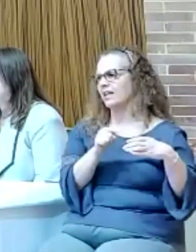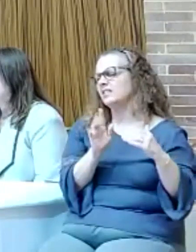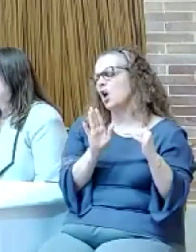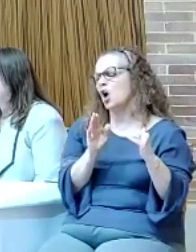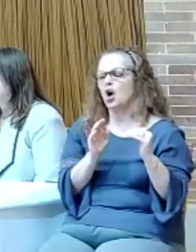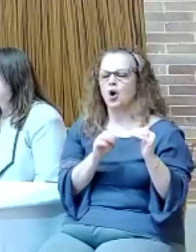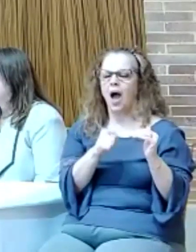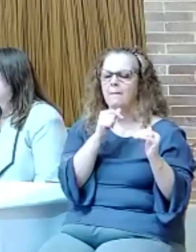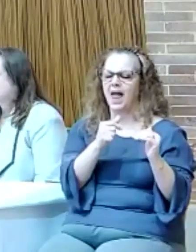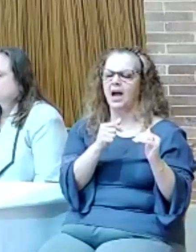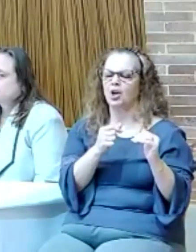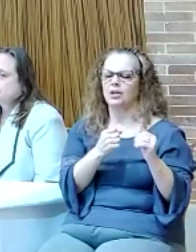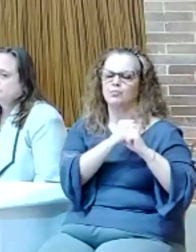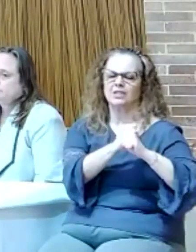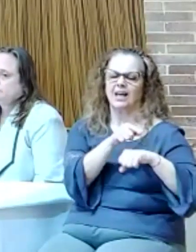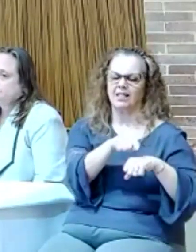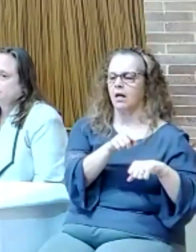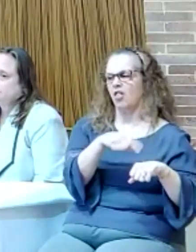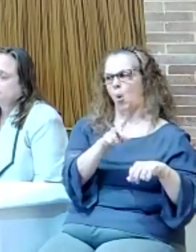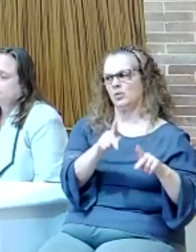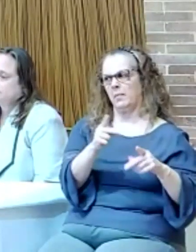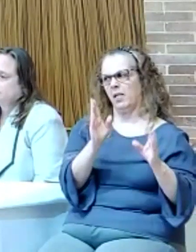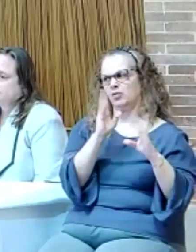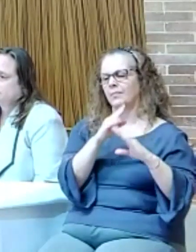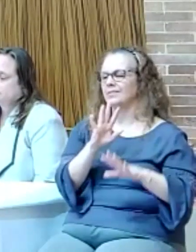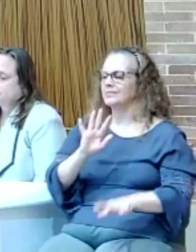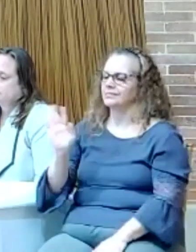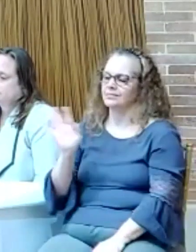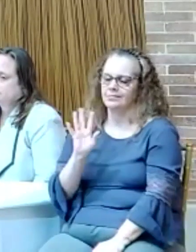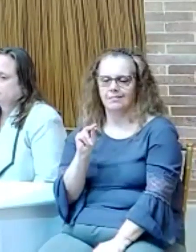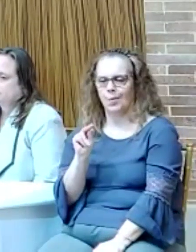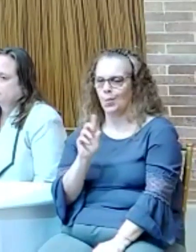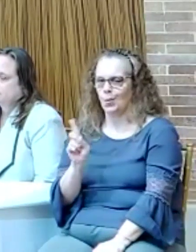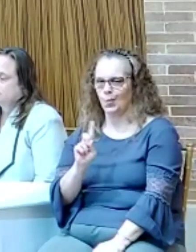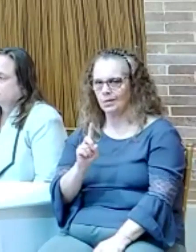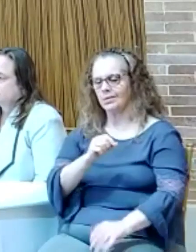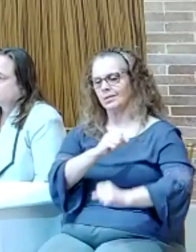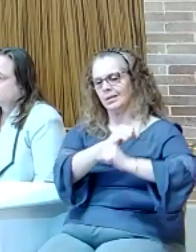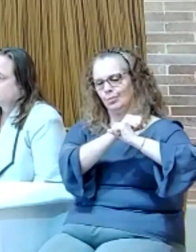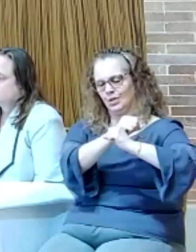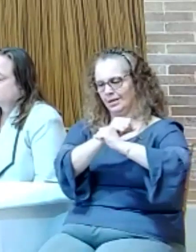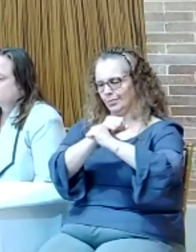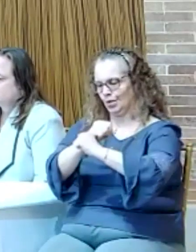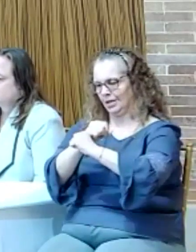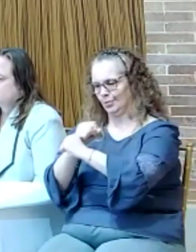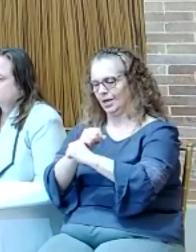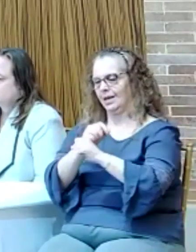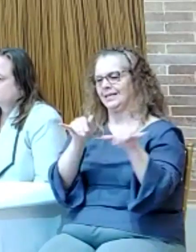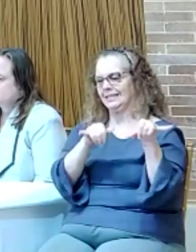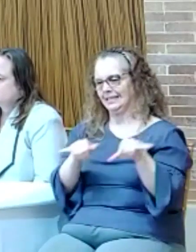enforce because those people are trouble we don't do it that way source of income protection is this same